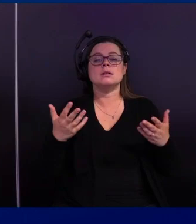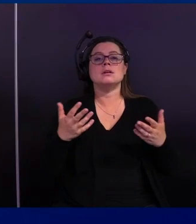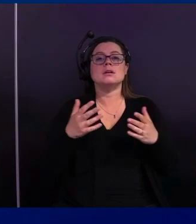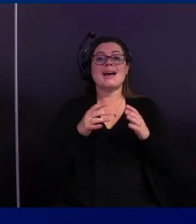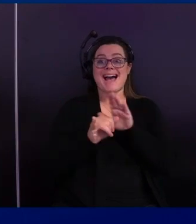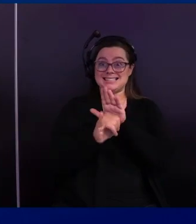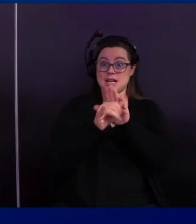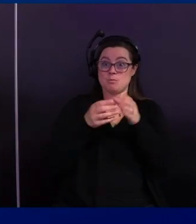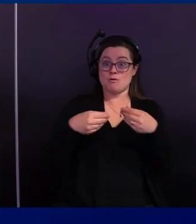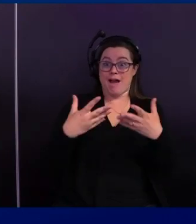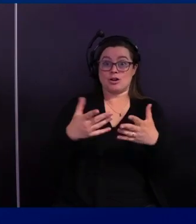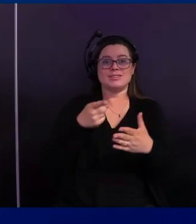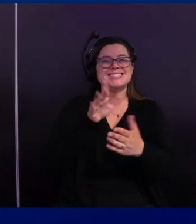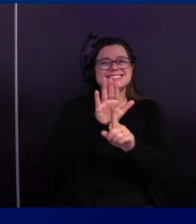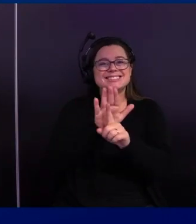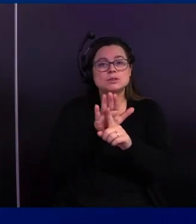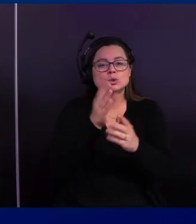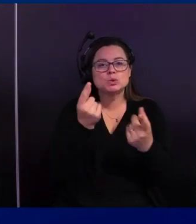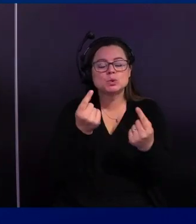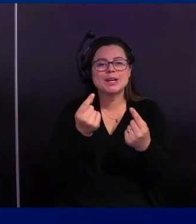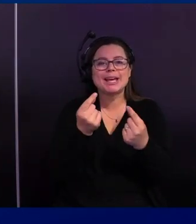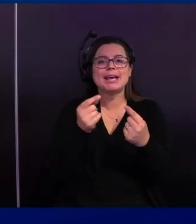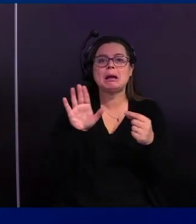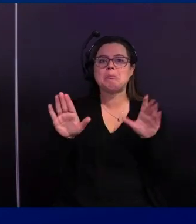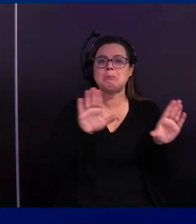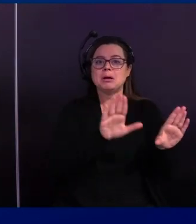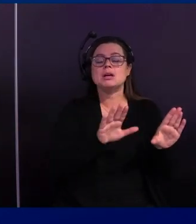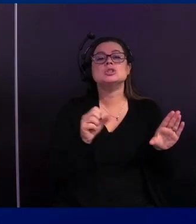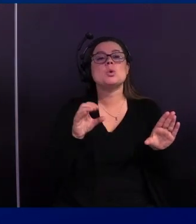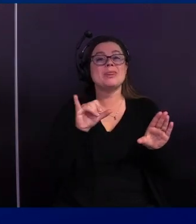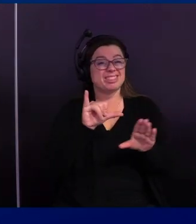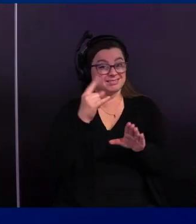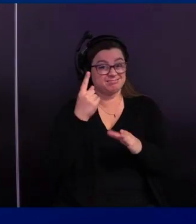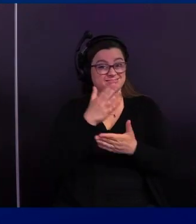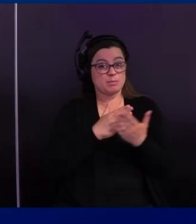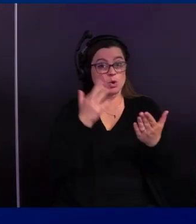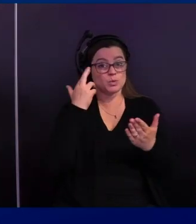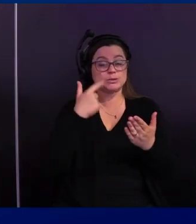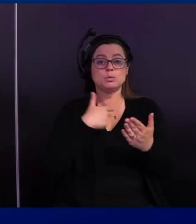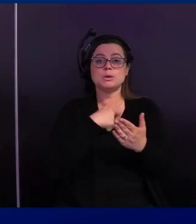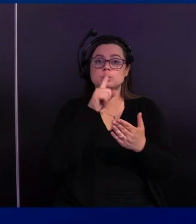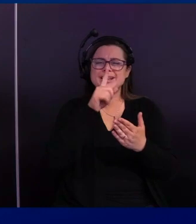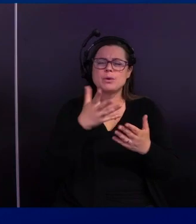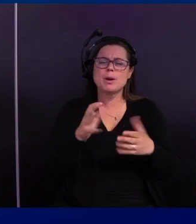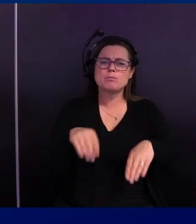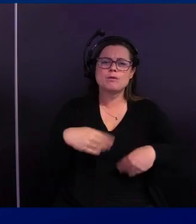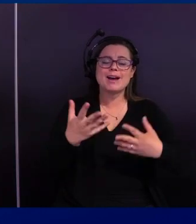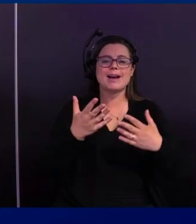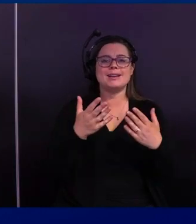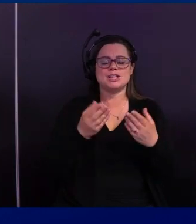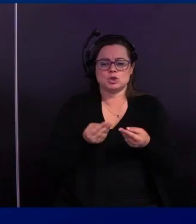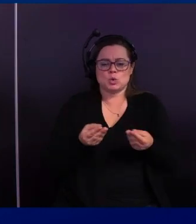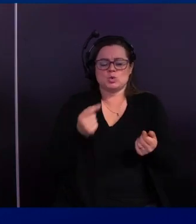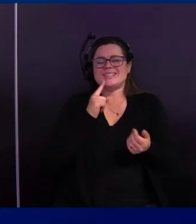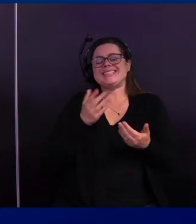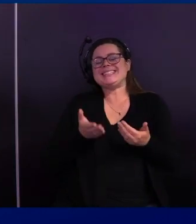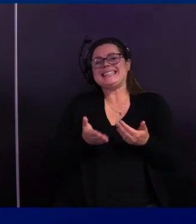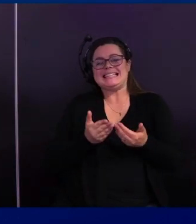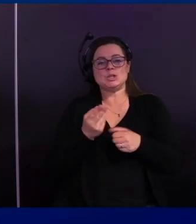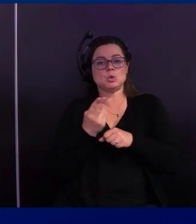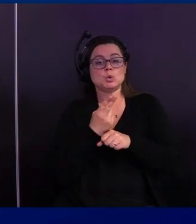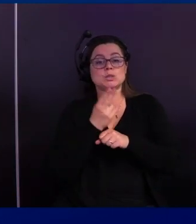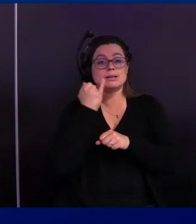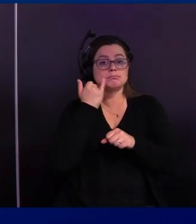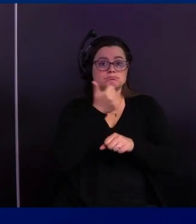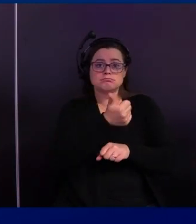identity provider is doing, and which is part of the reason we really wanted to provide an easy solution. So if you are an